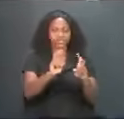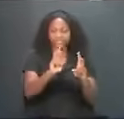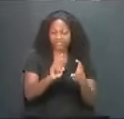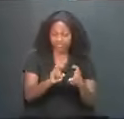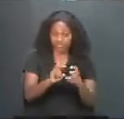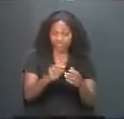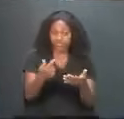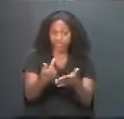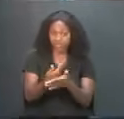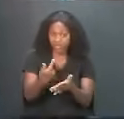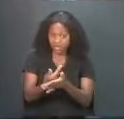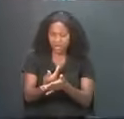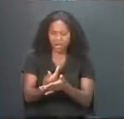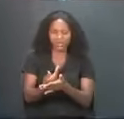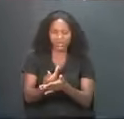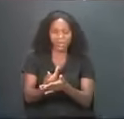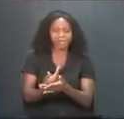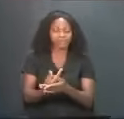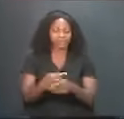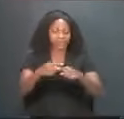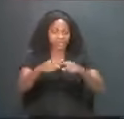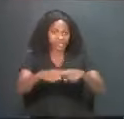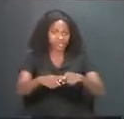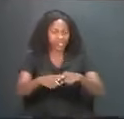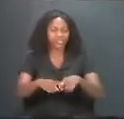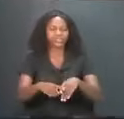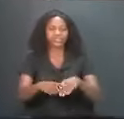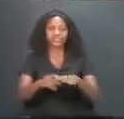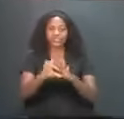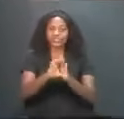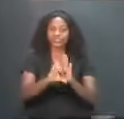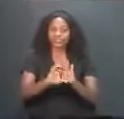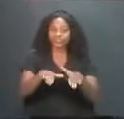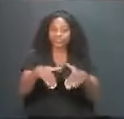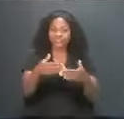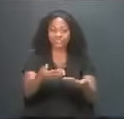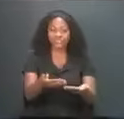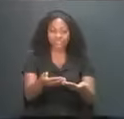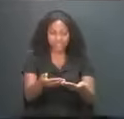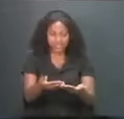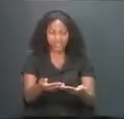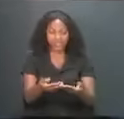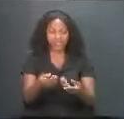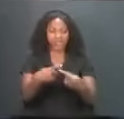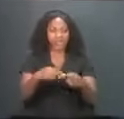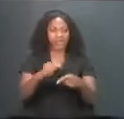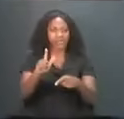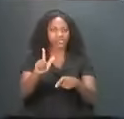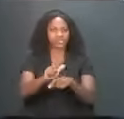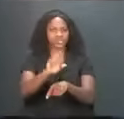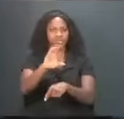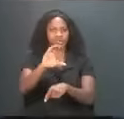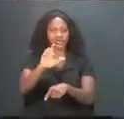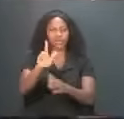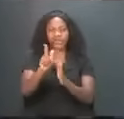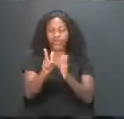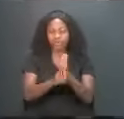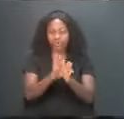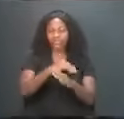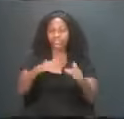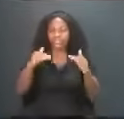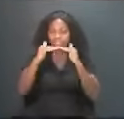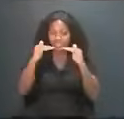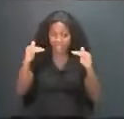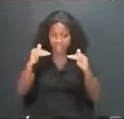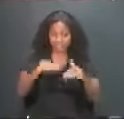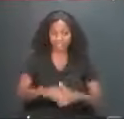giving it statutory mandate of ensuring compliance with labor laws and standards.